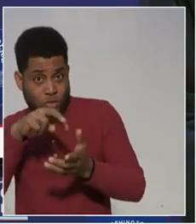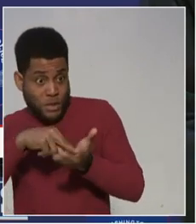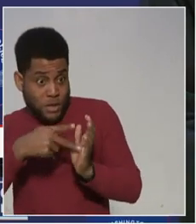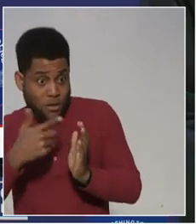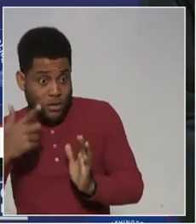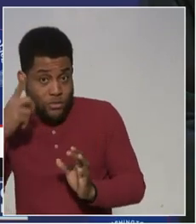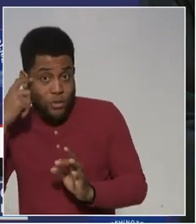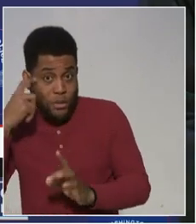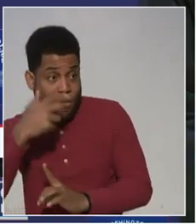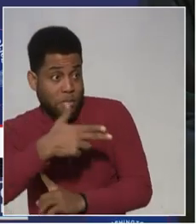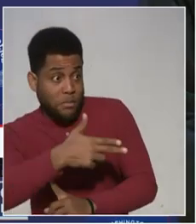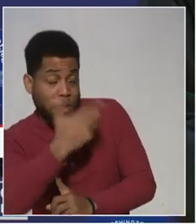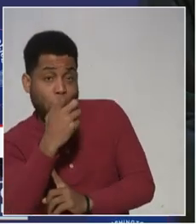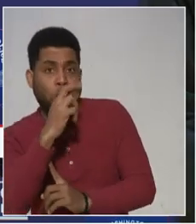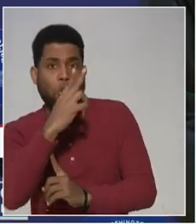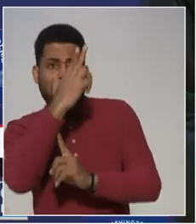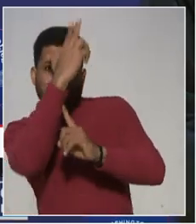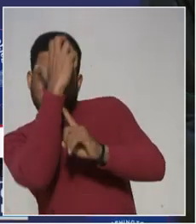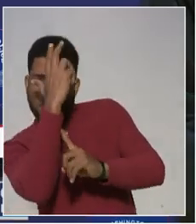with regard to how he's shooting.